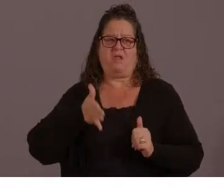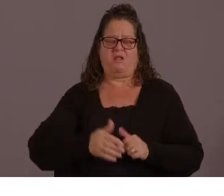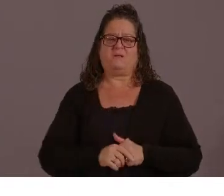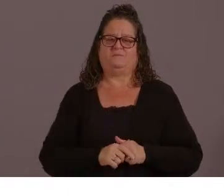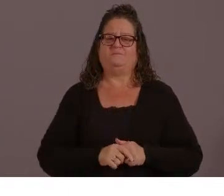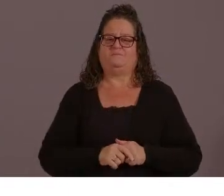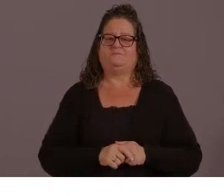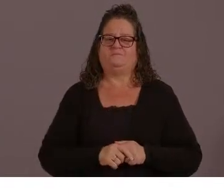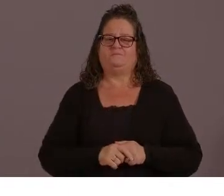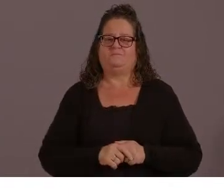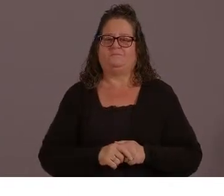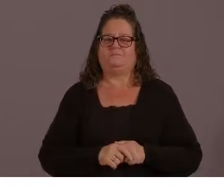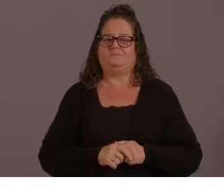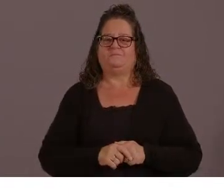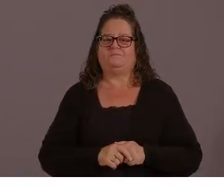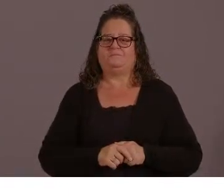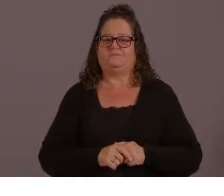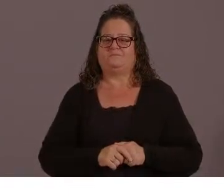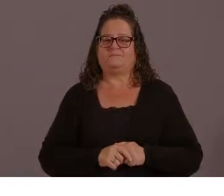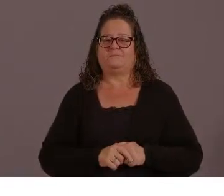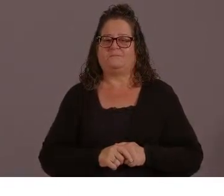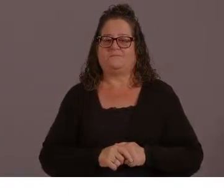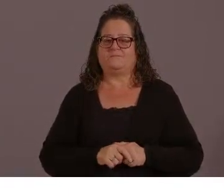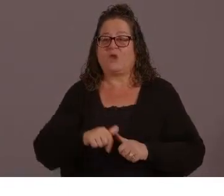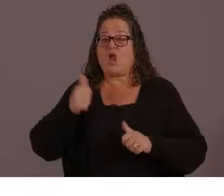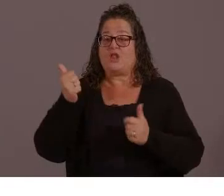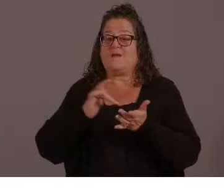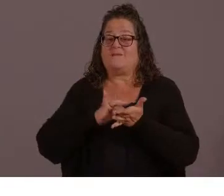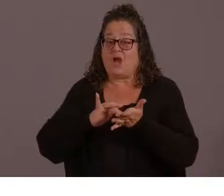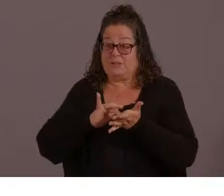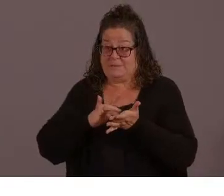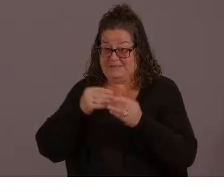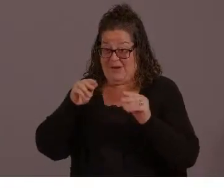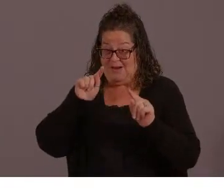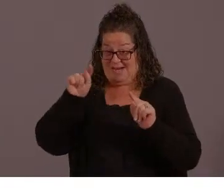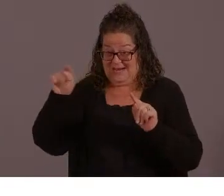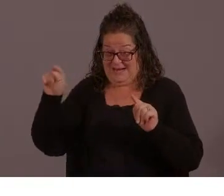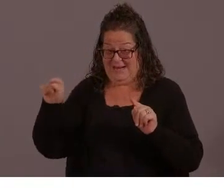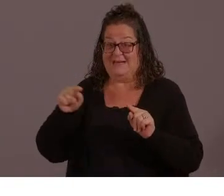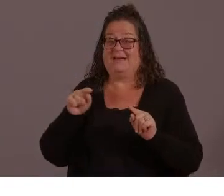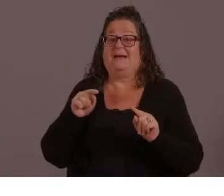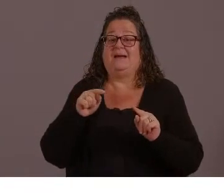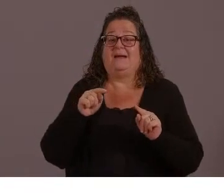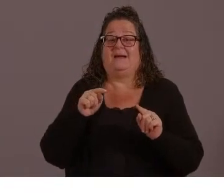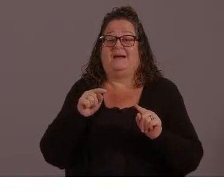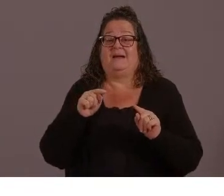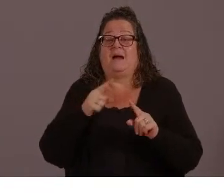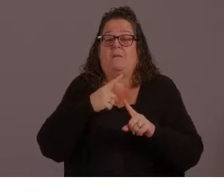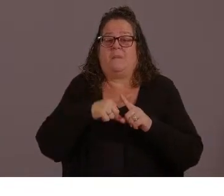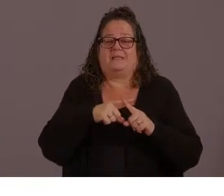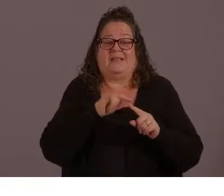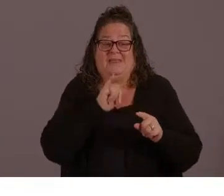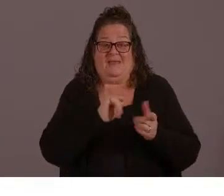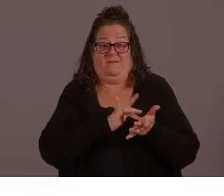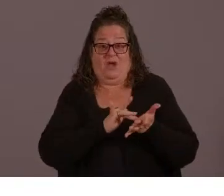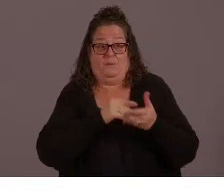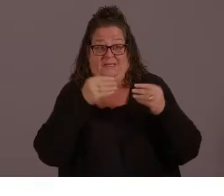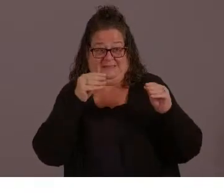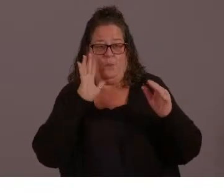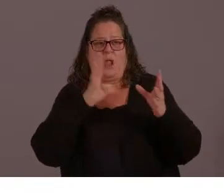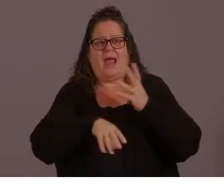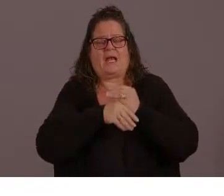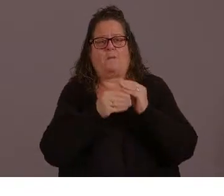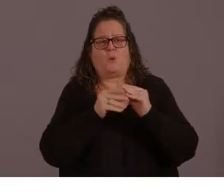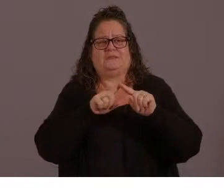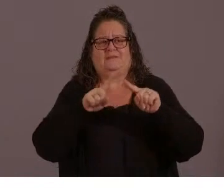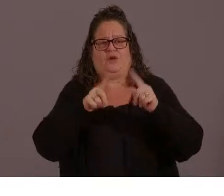Additional retailers as well as additional locations will be added over time. So again,